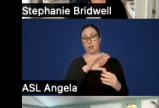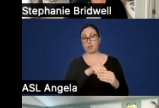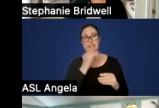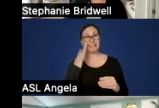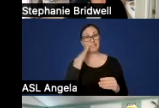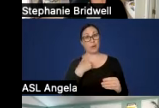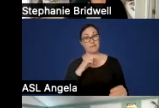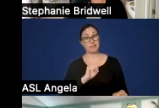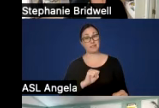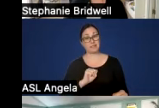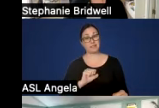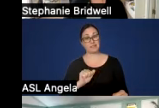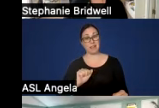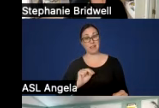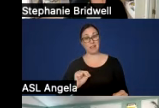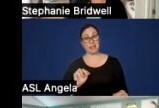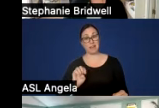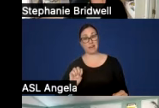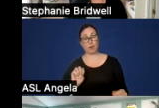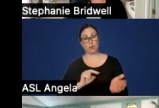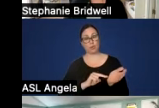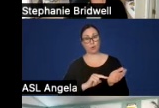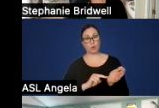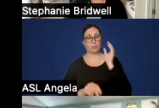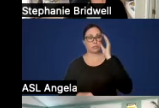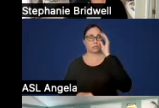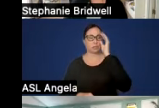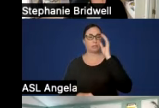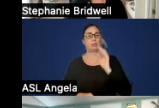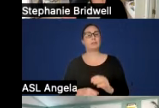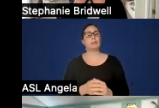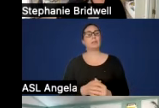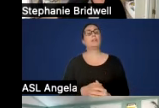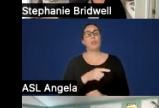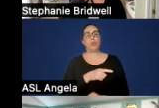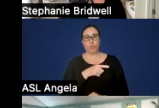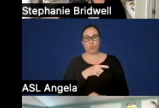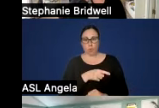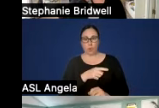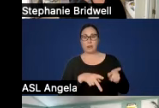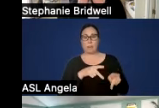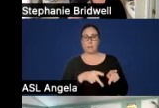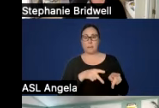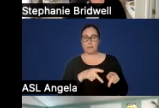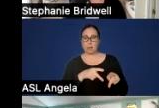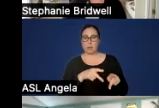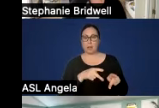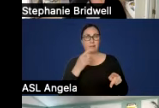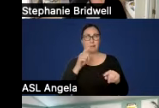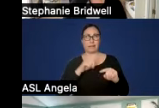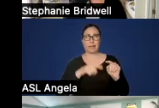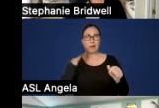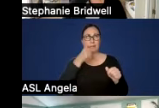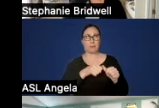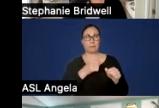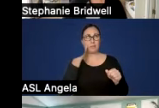so a sexual assault nurse examiner, and those are the folks who, I can't remember if you've already had the SANE